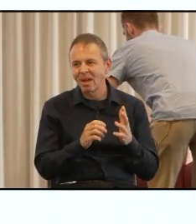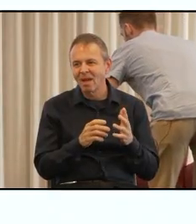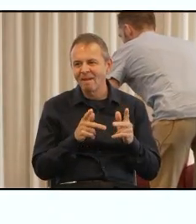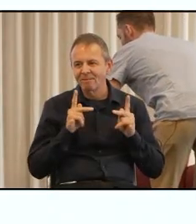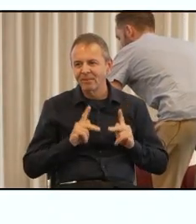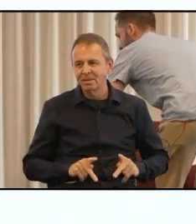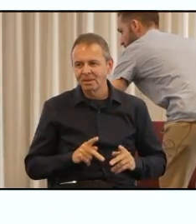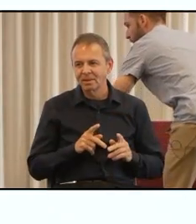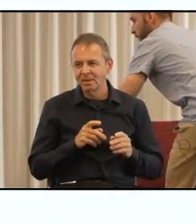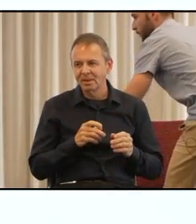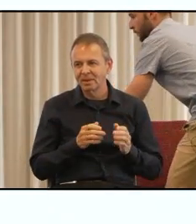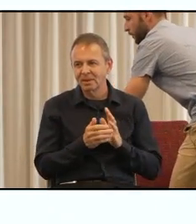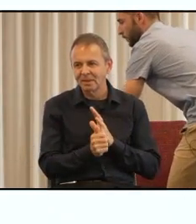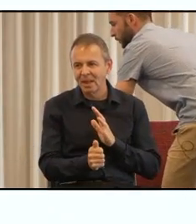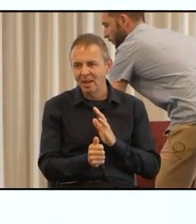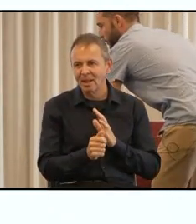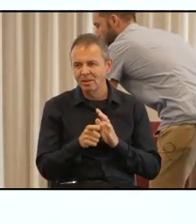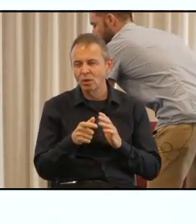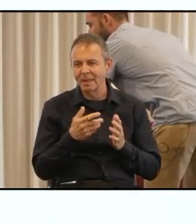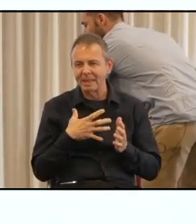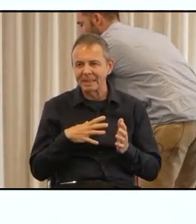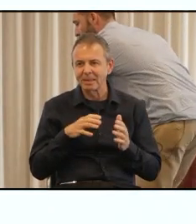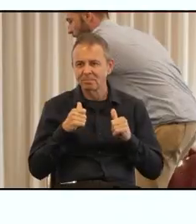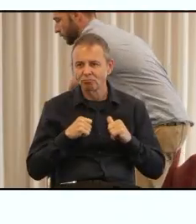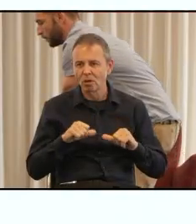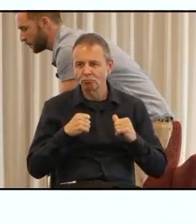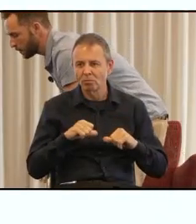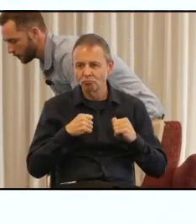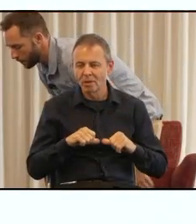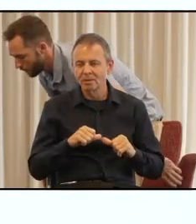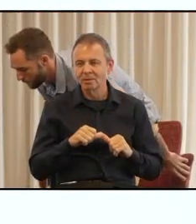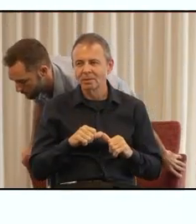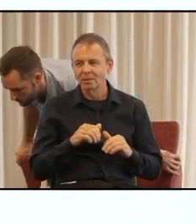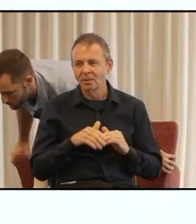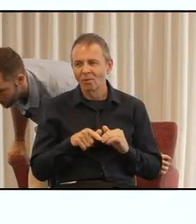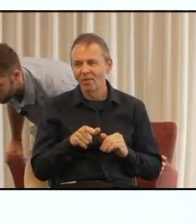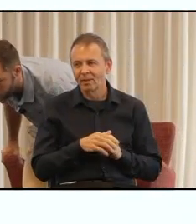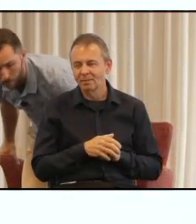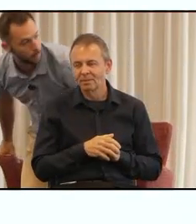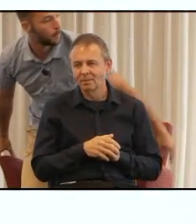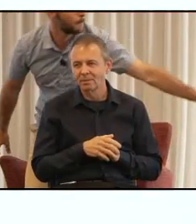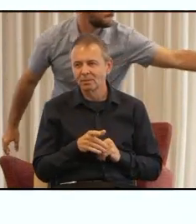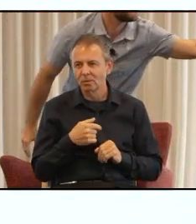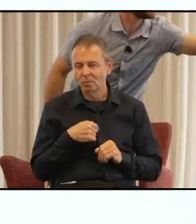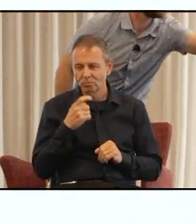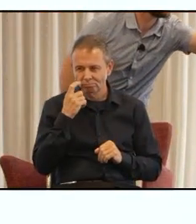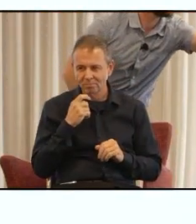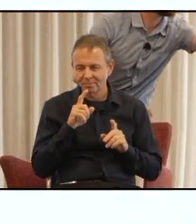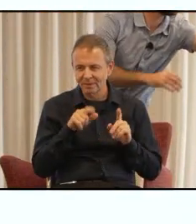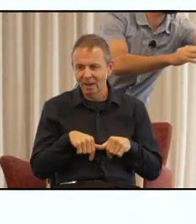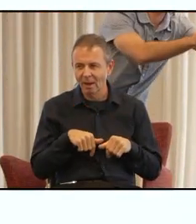So so she requires a lot of practice. And so, so we embarked on